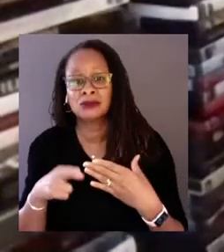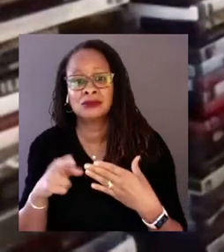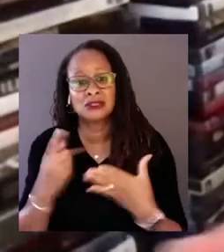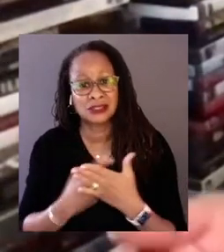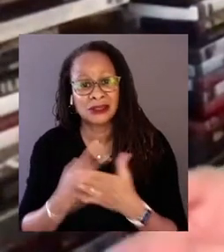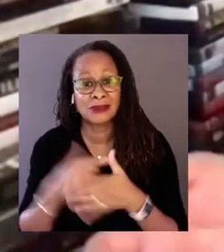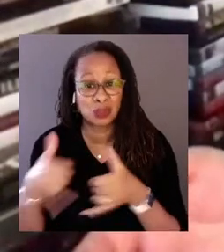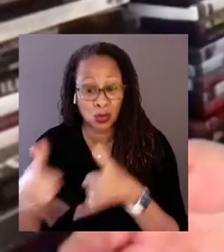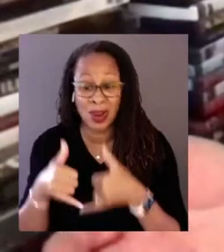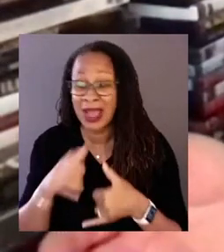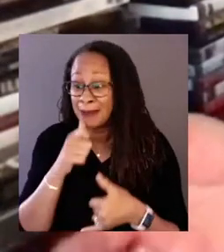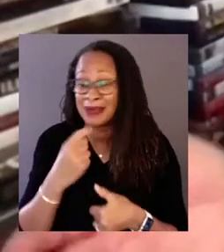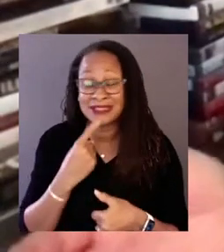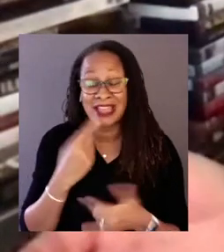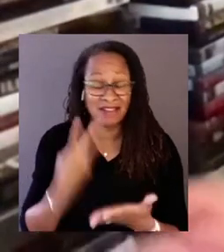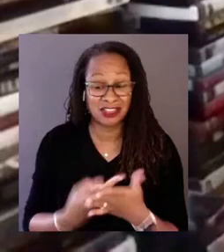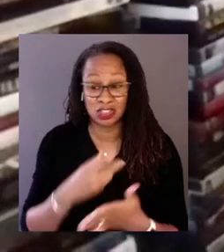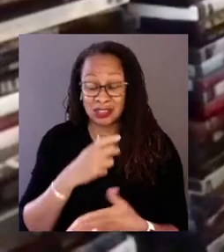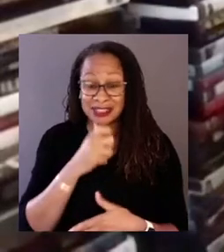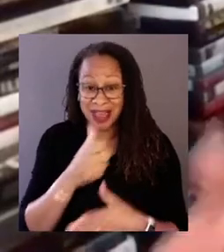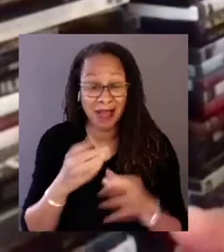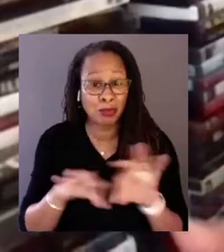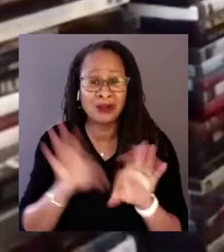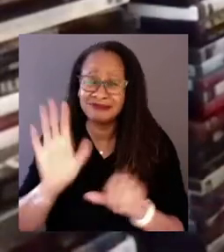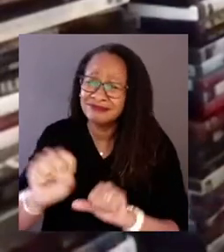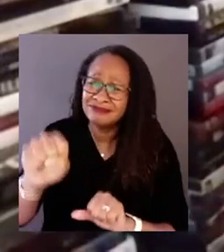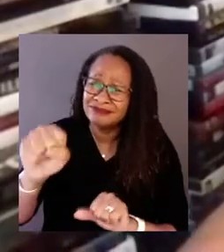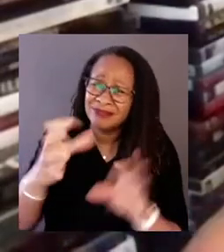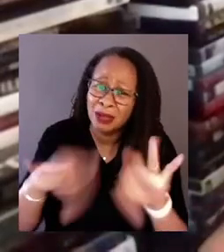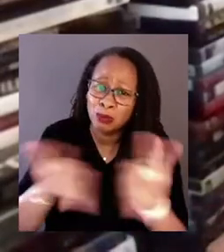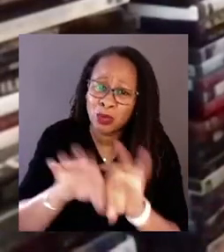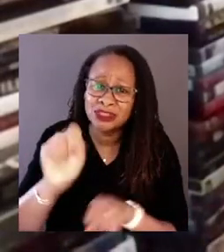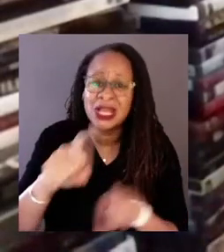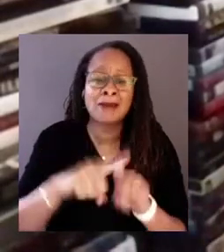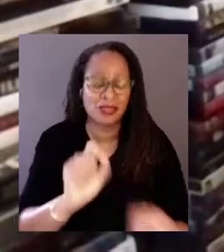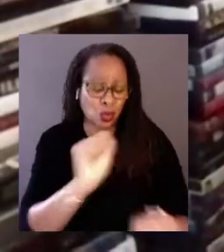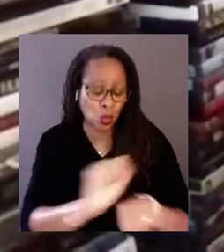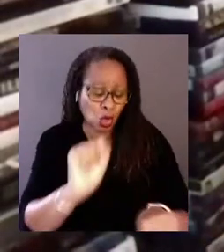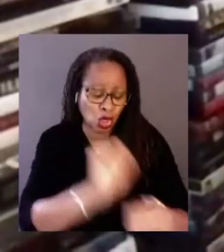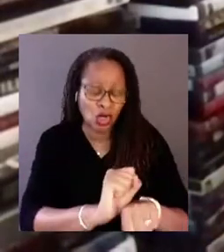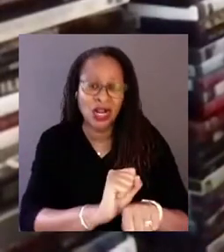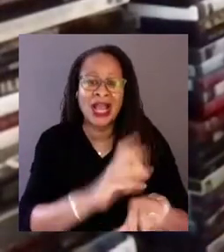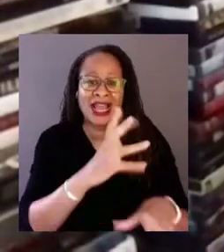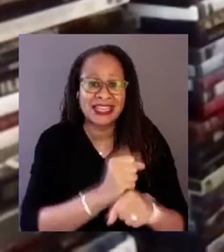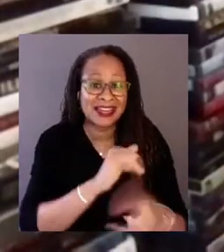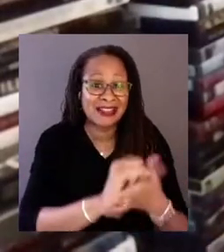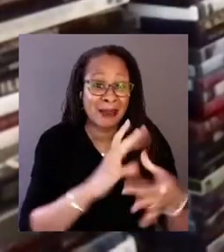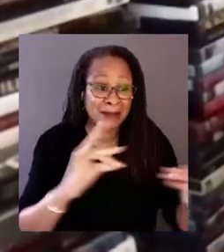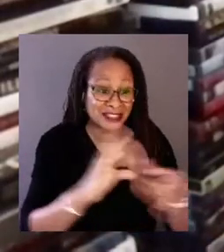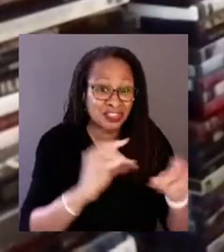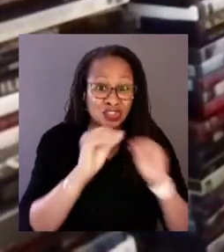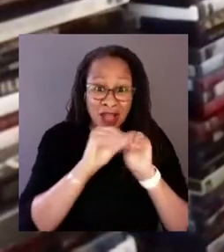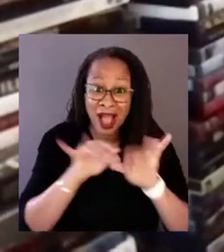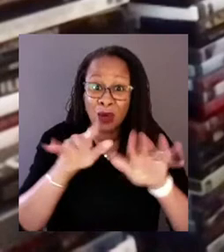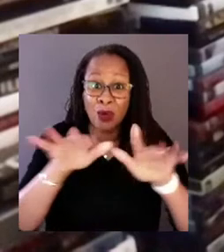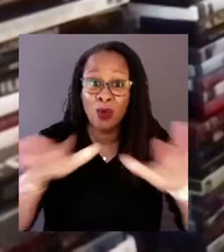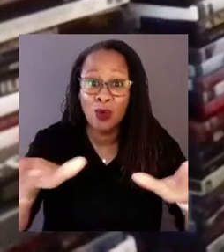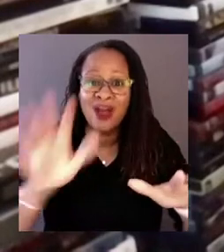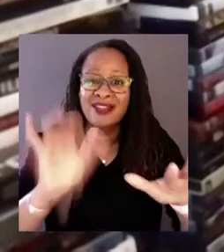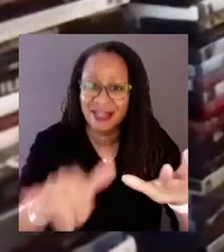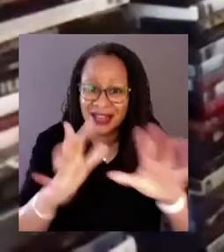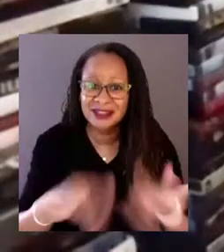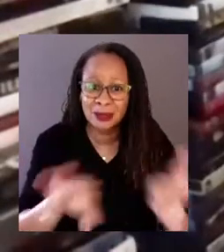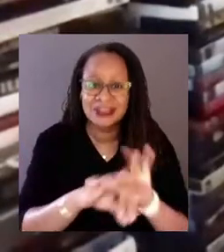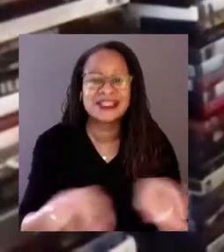important to me. Validation is important, of course, but the work and getting it out there is as